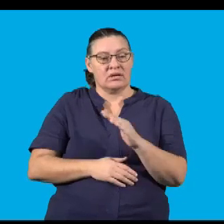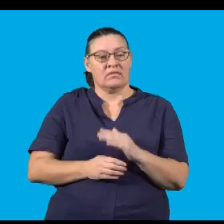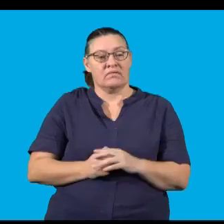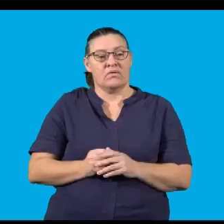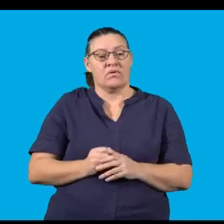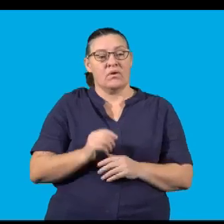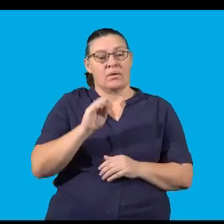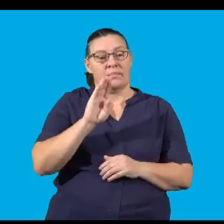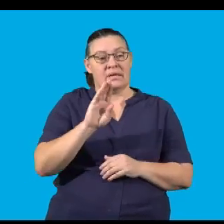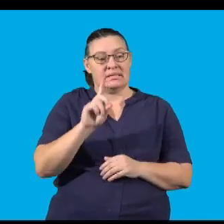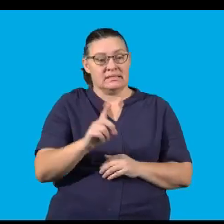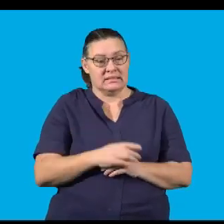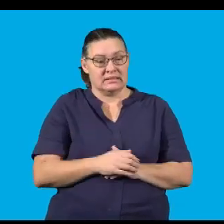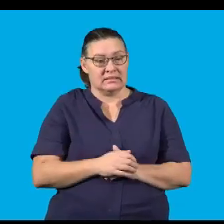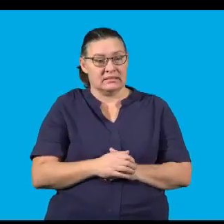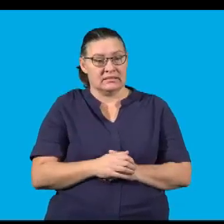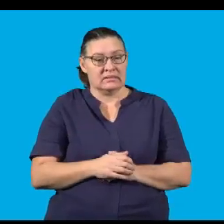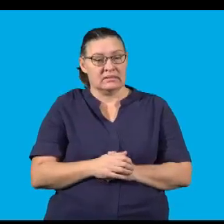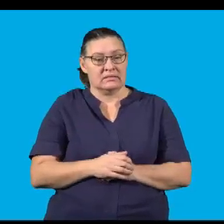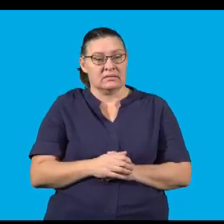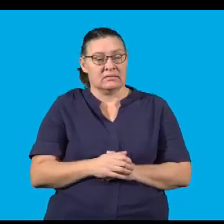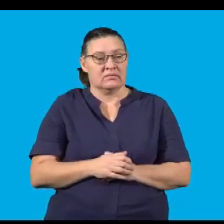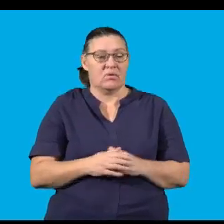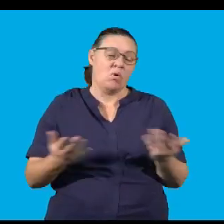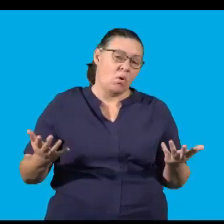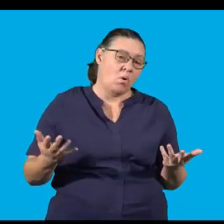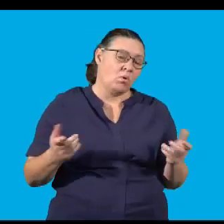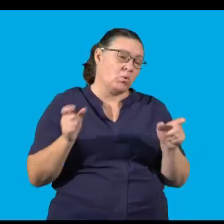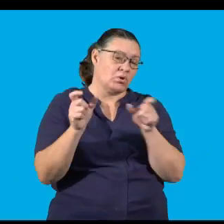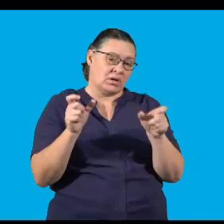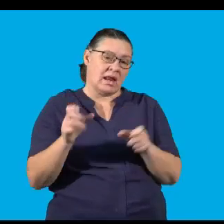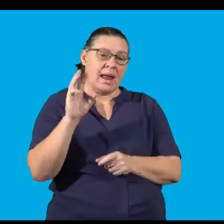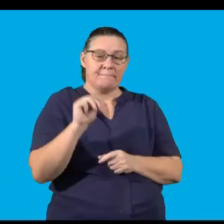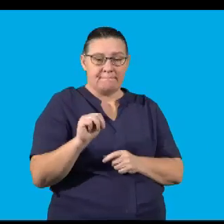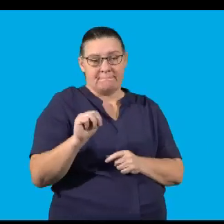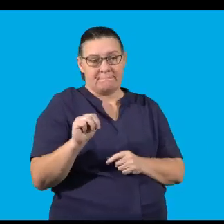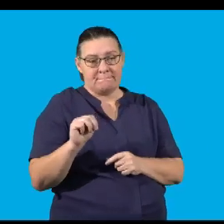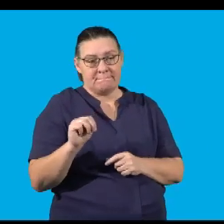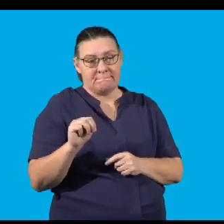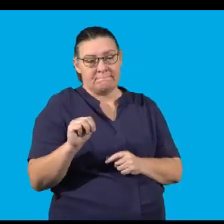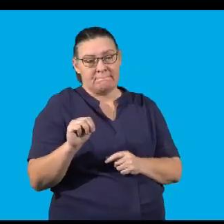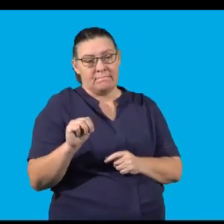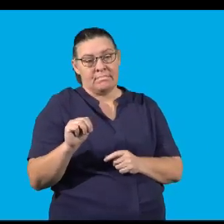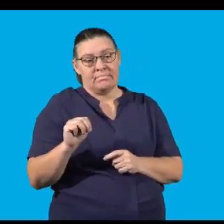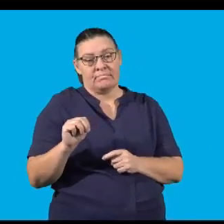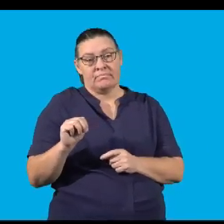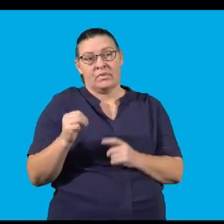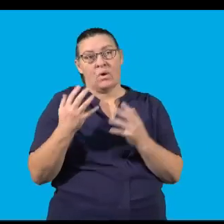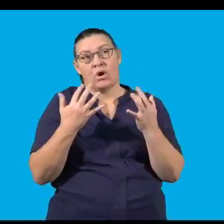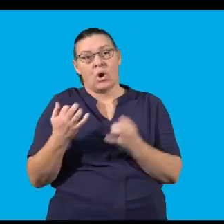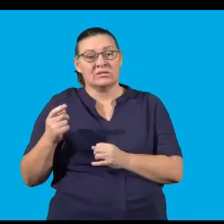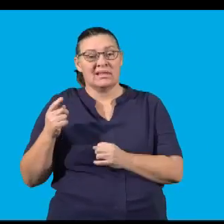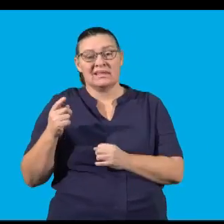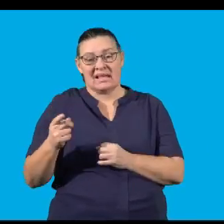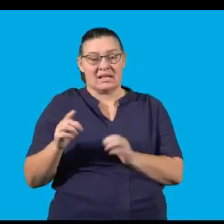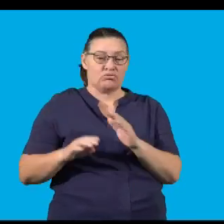the gradient of BD is what, or you could use the coordinates of M and work out what